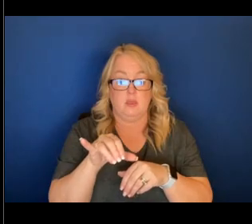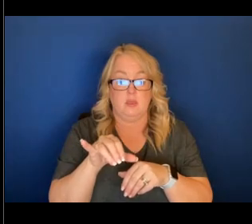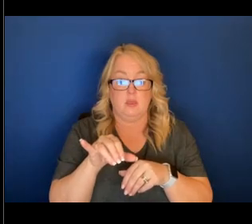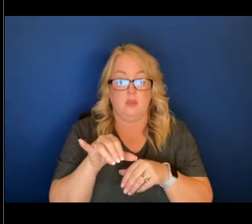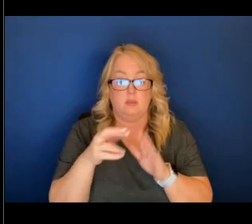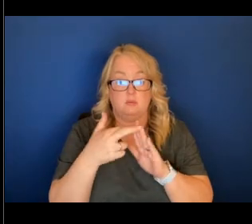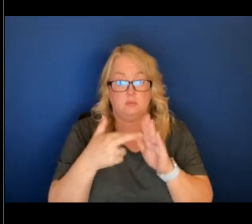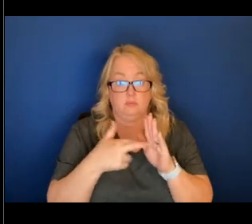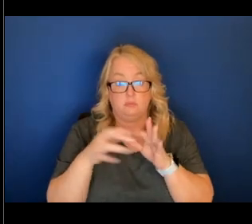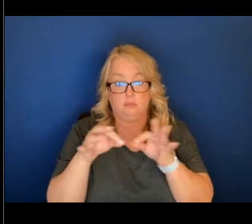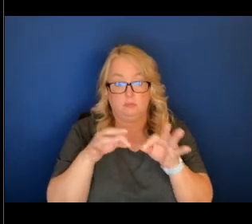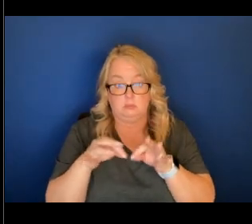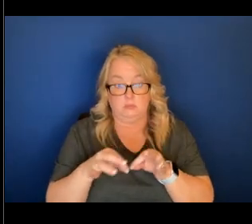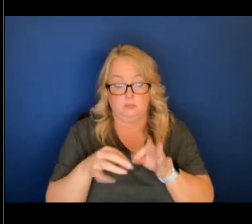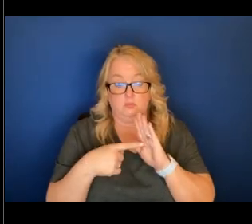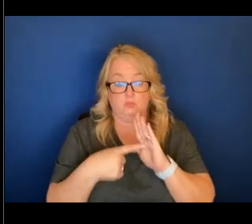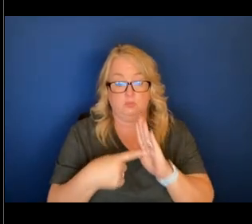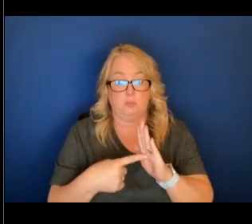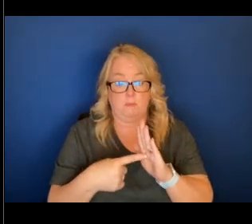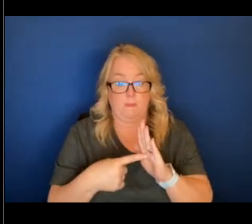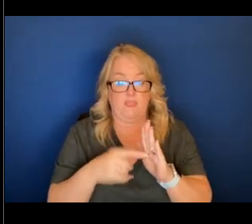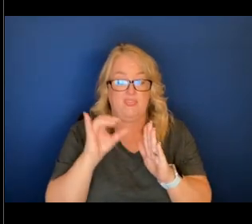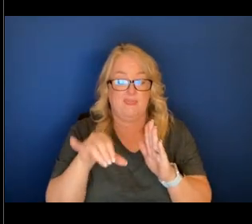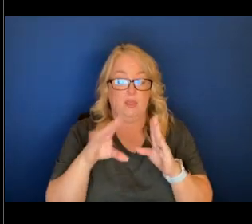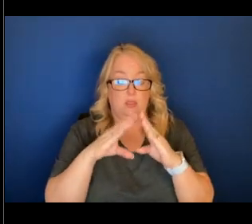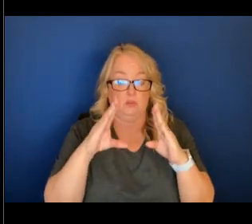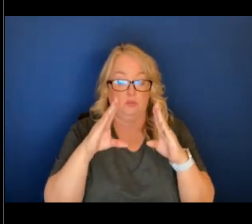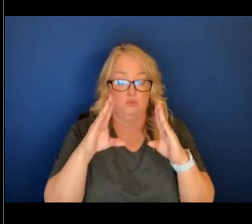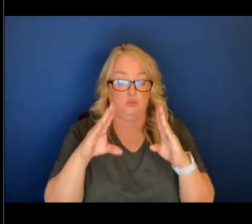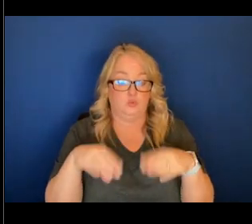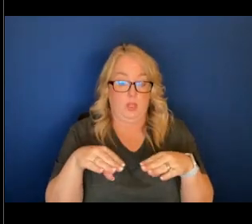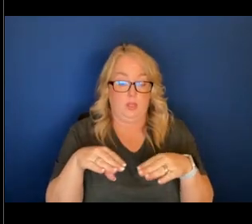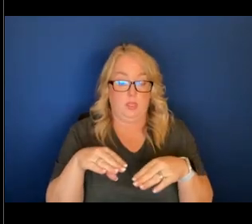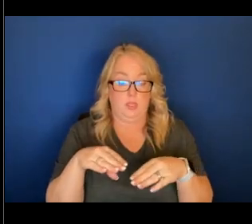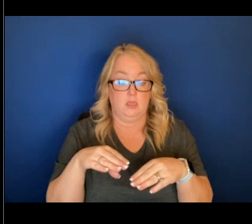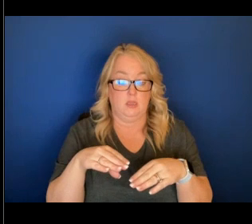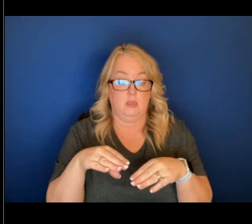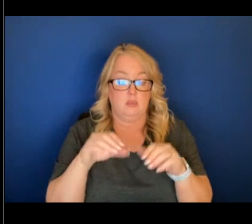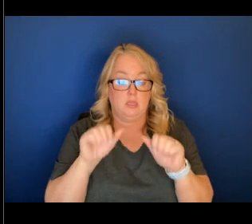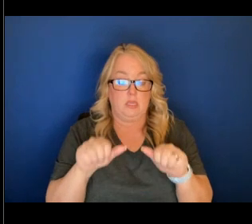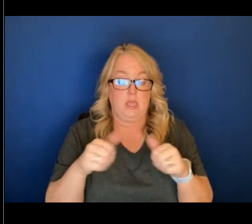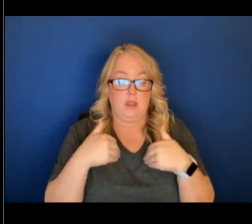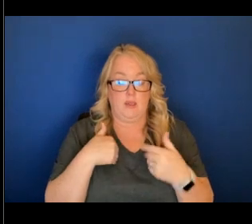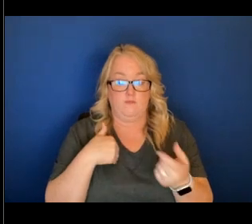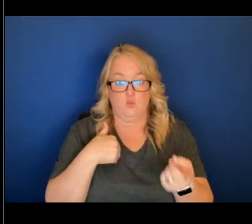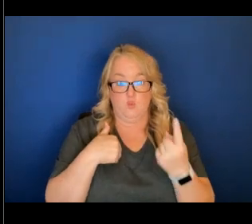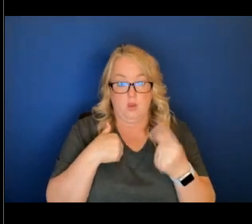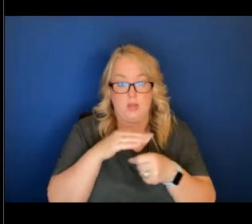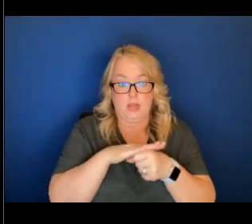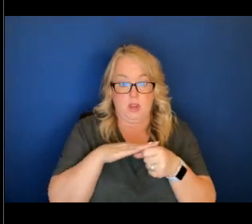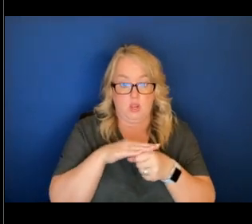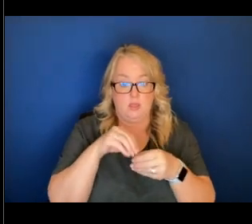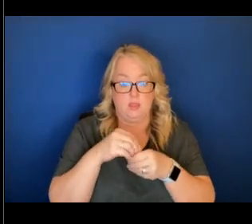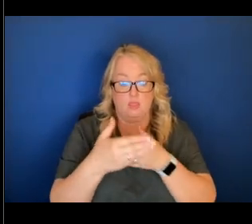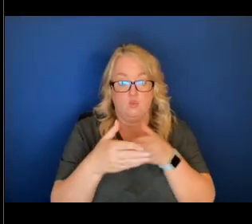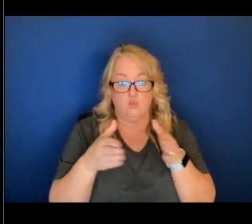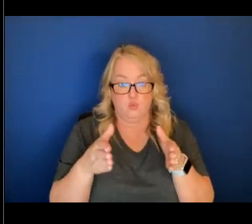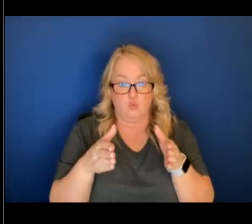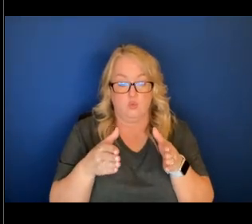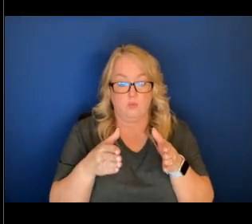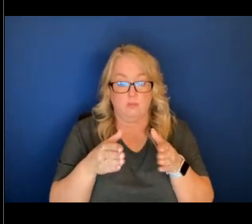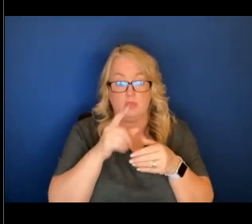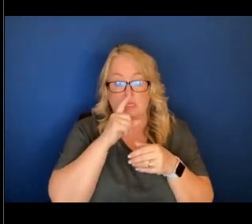specify that a dwelling may have one area within a room that is